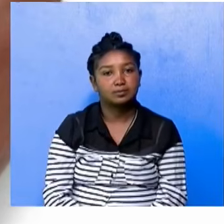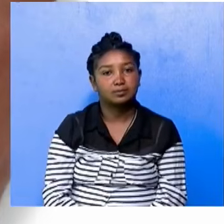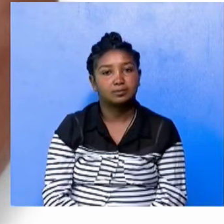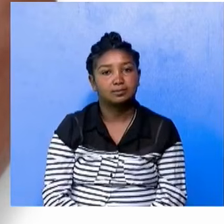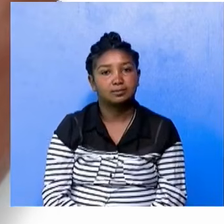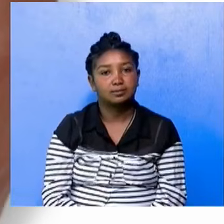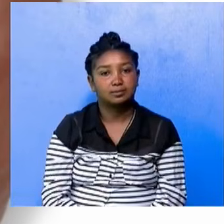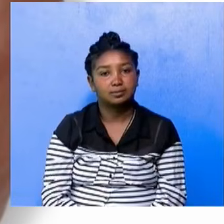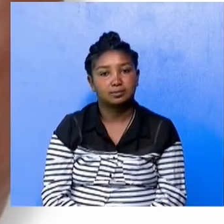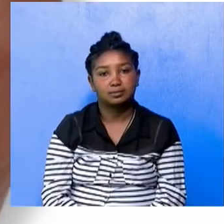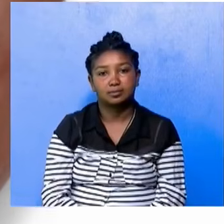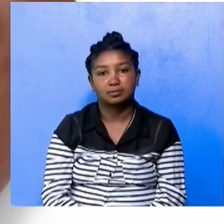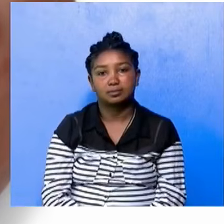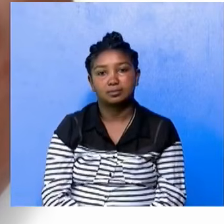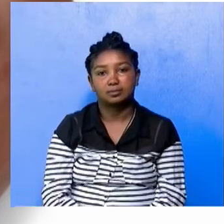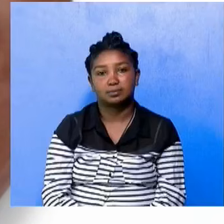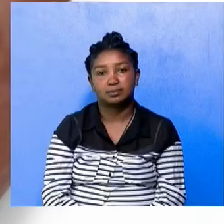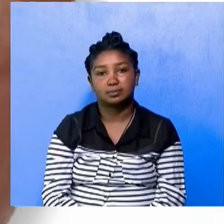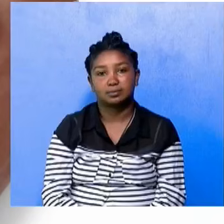You can say